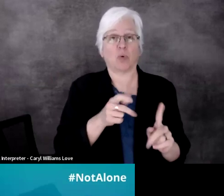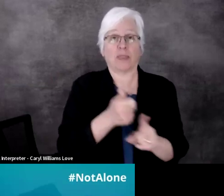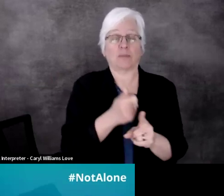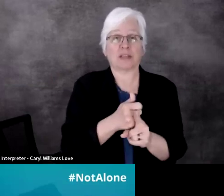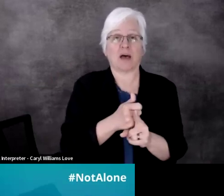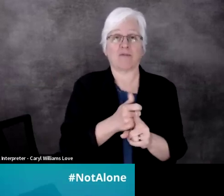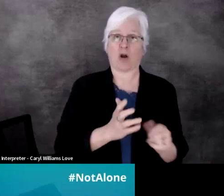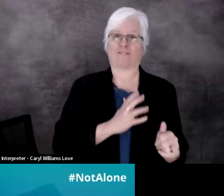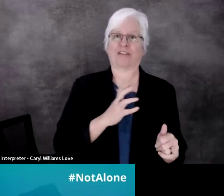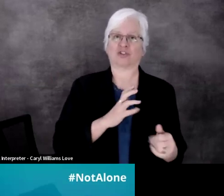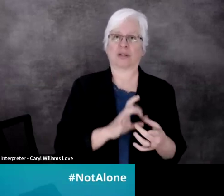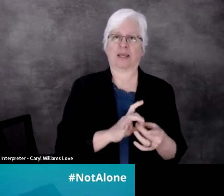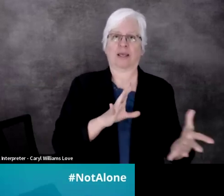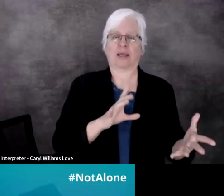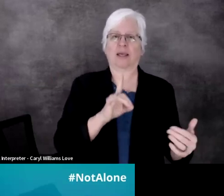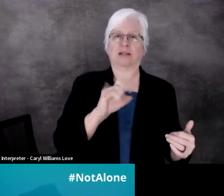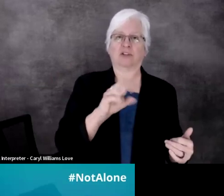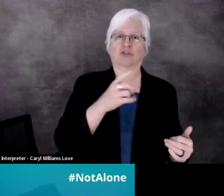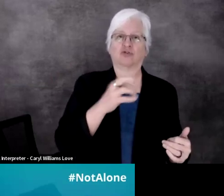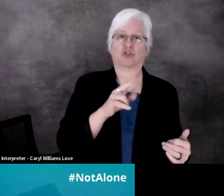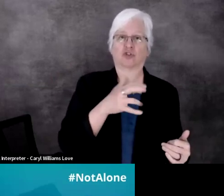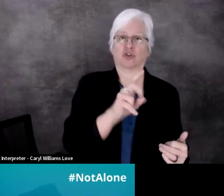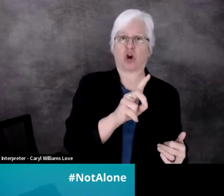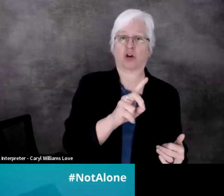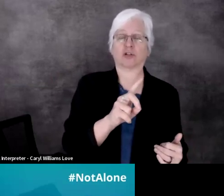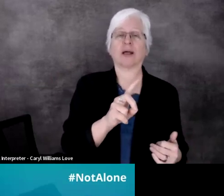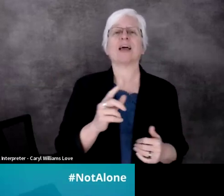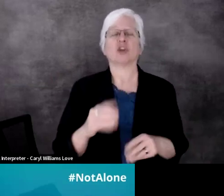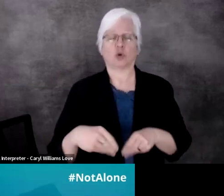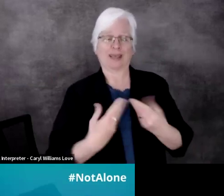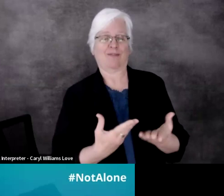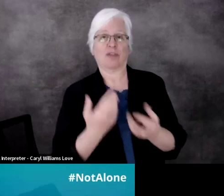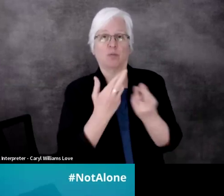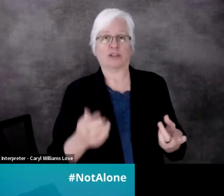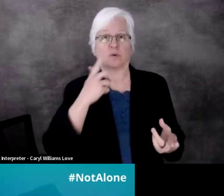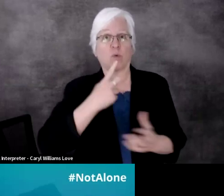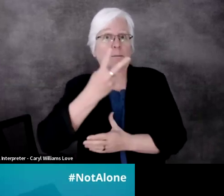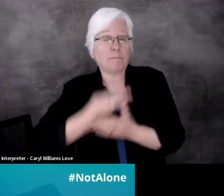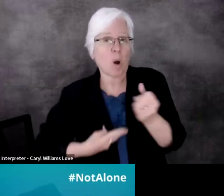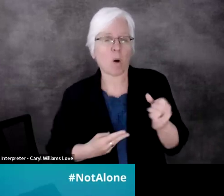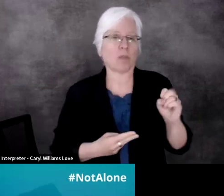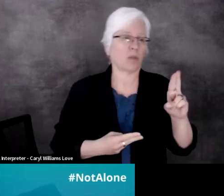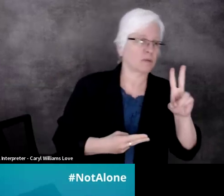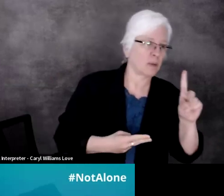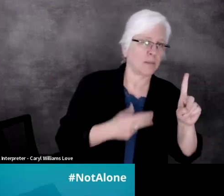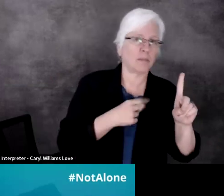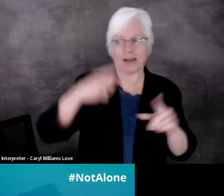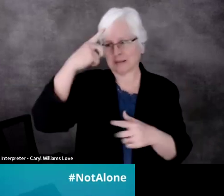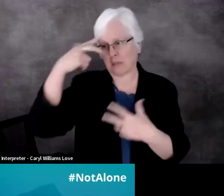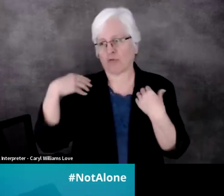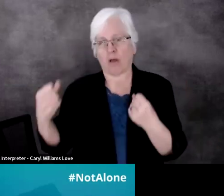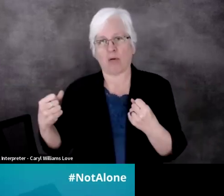that they are provided the resources for both substance use disorder and for mental health